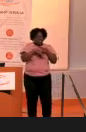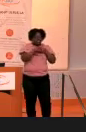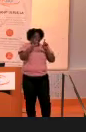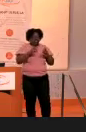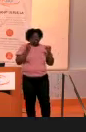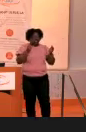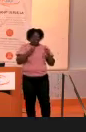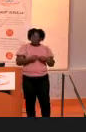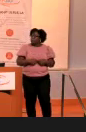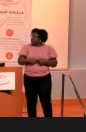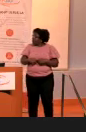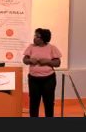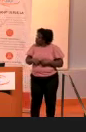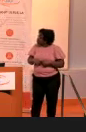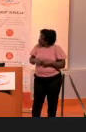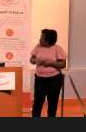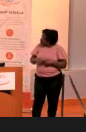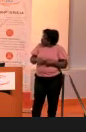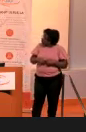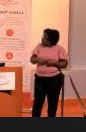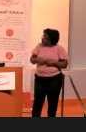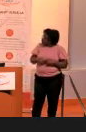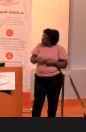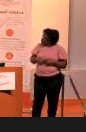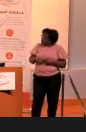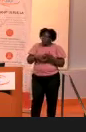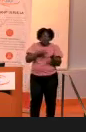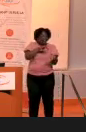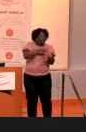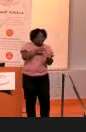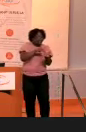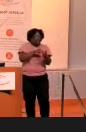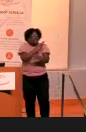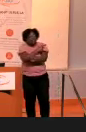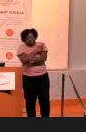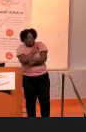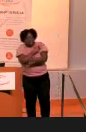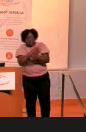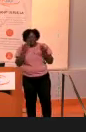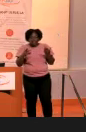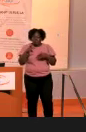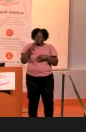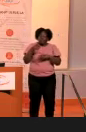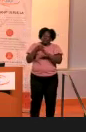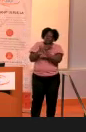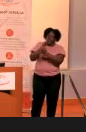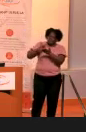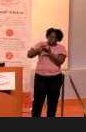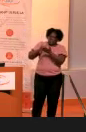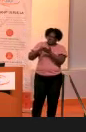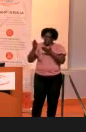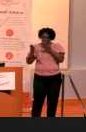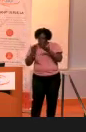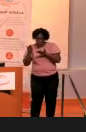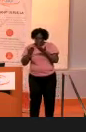almost immediately. And I think very importantly, the doctor and patient decide between pre-meds and what's best suited for that